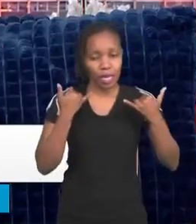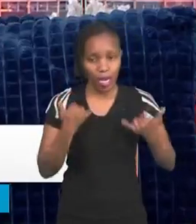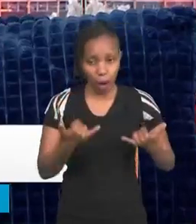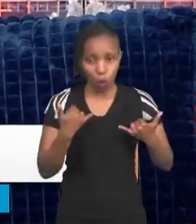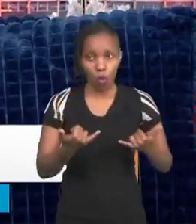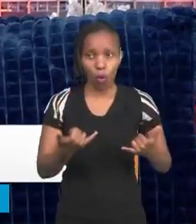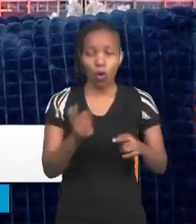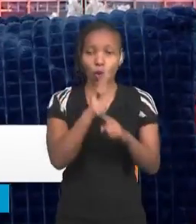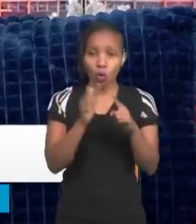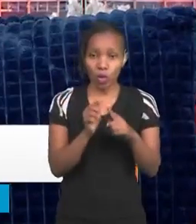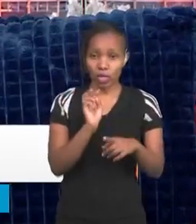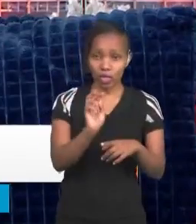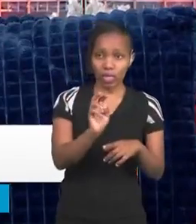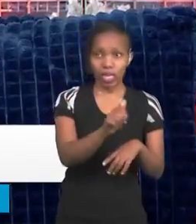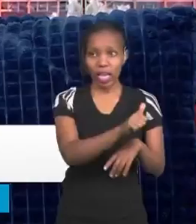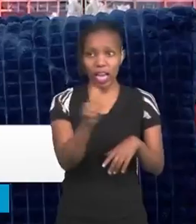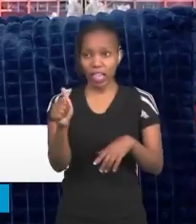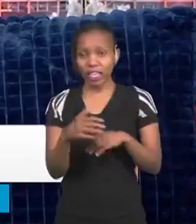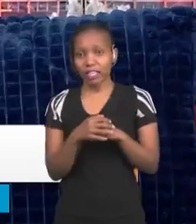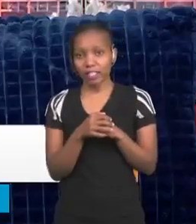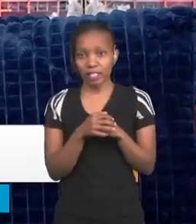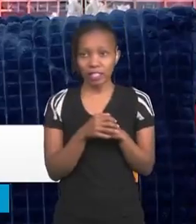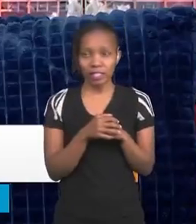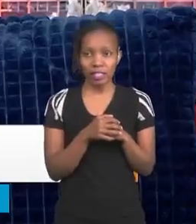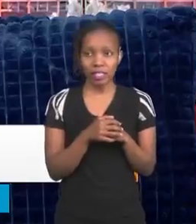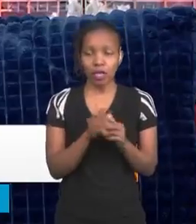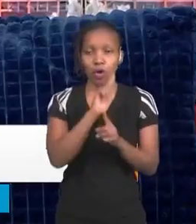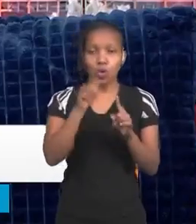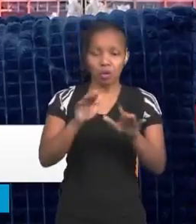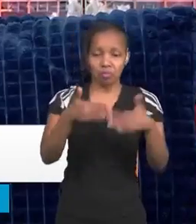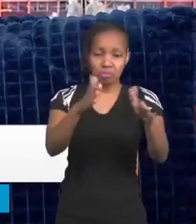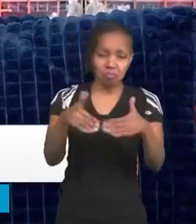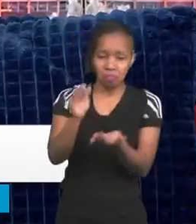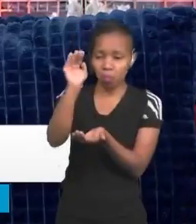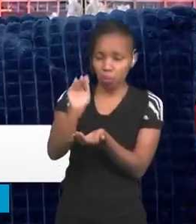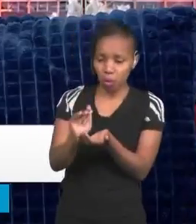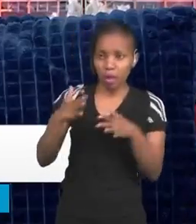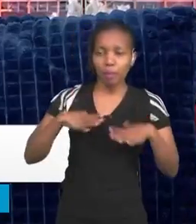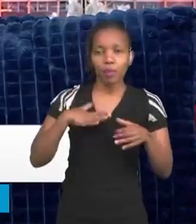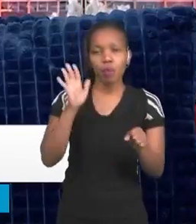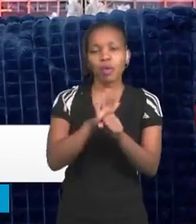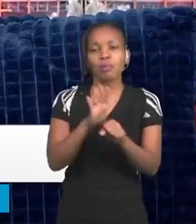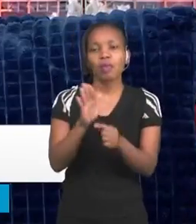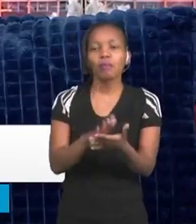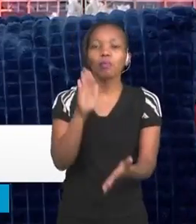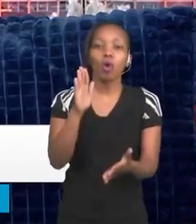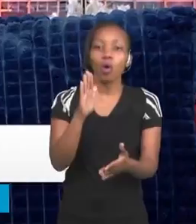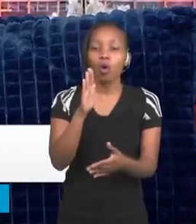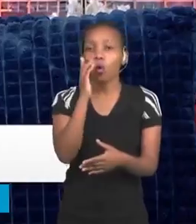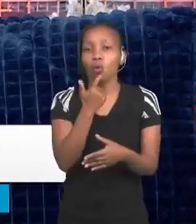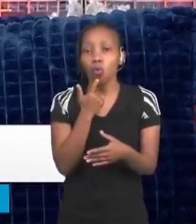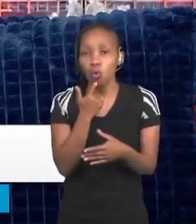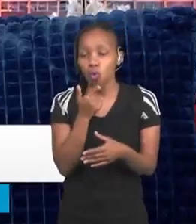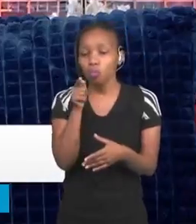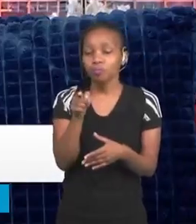when you look at the other continuum of it, and that is supply reduction. Yes. There are many more people who are